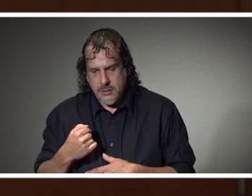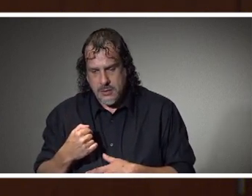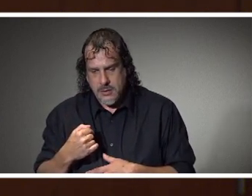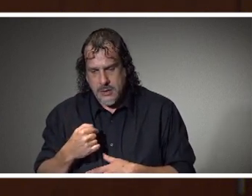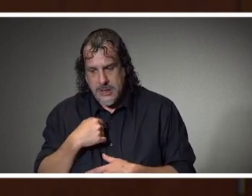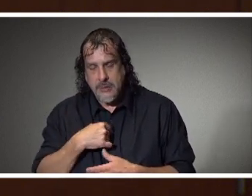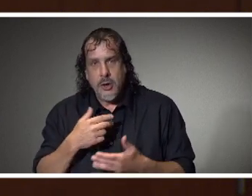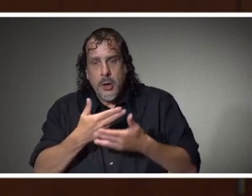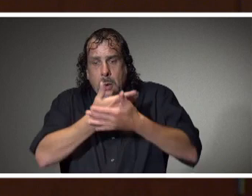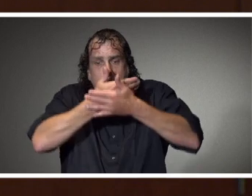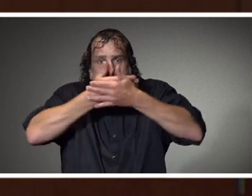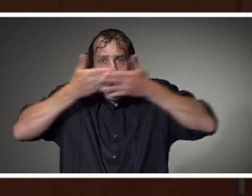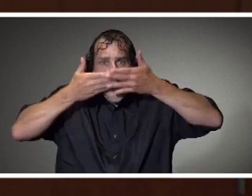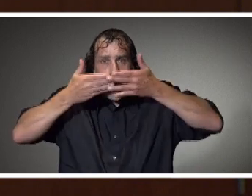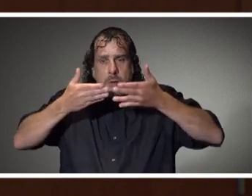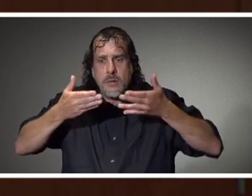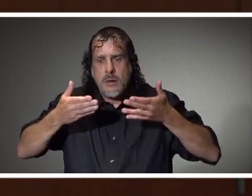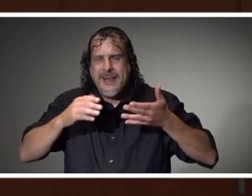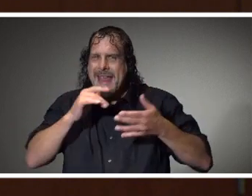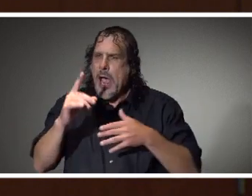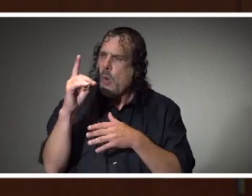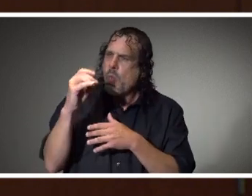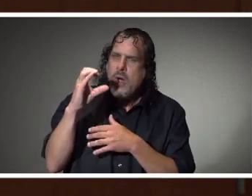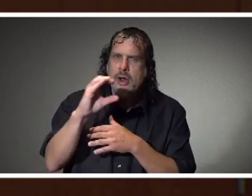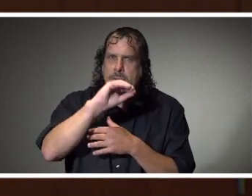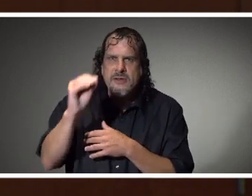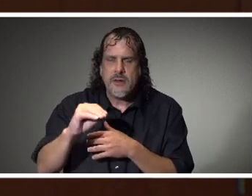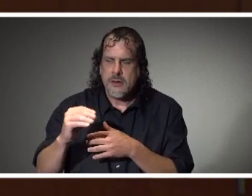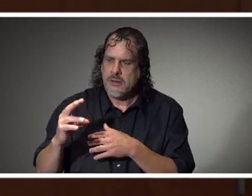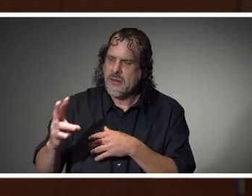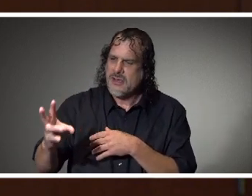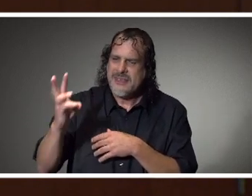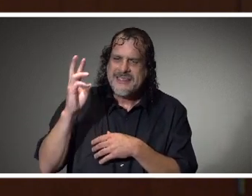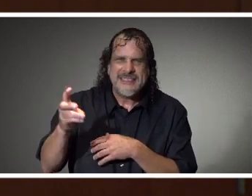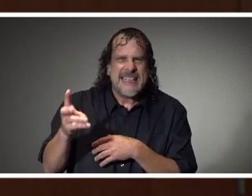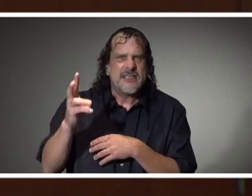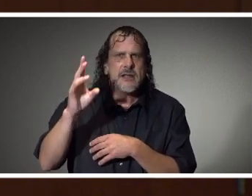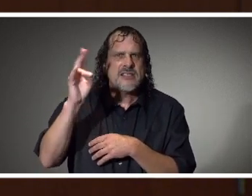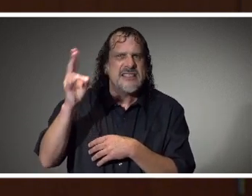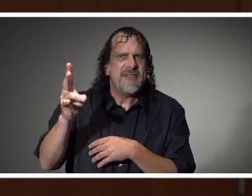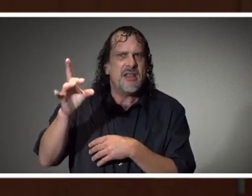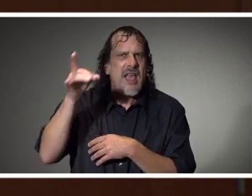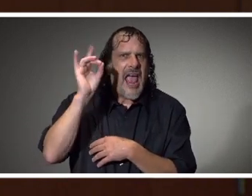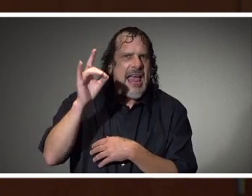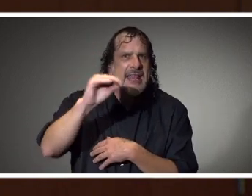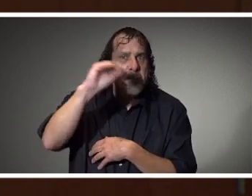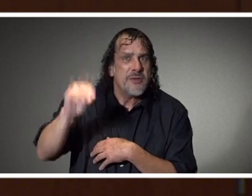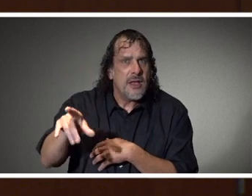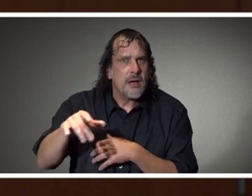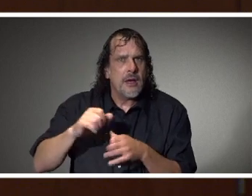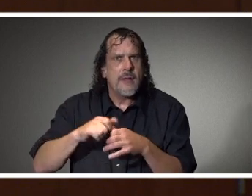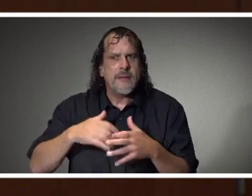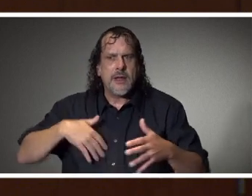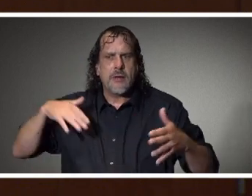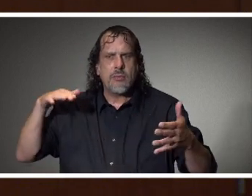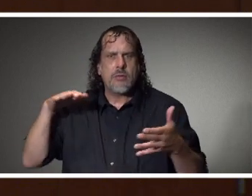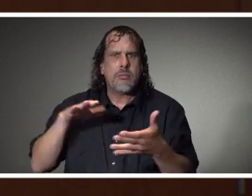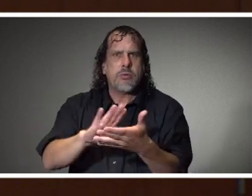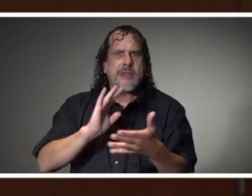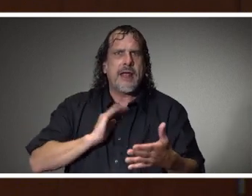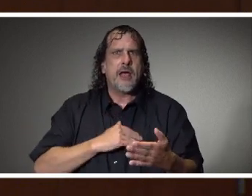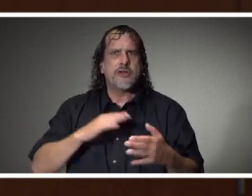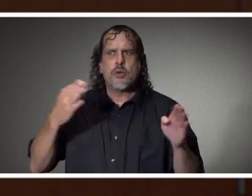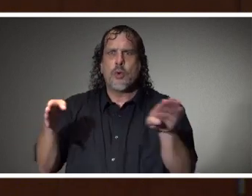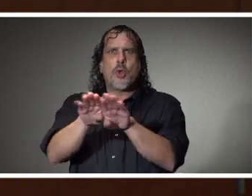in our mask use, not 100%, but 60, 70, 80%, then it can keep from having to do shutdowns.